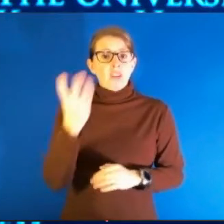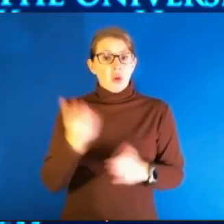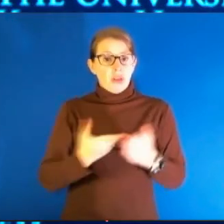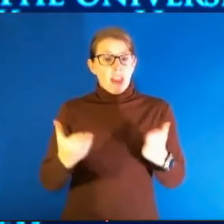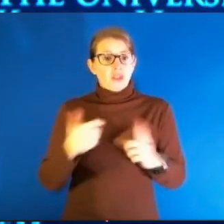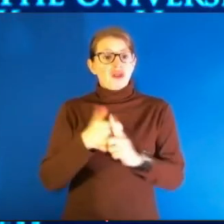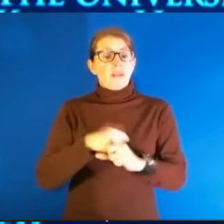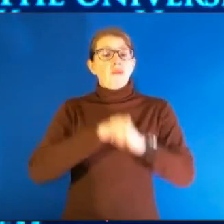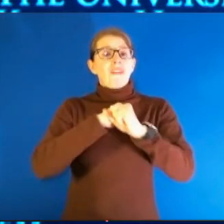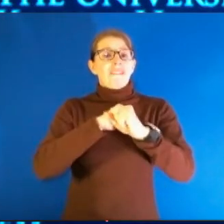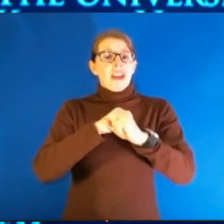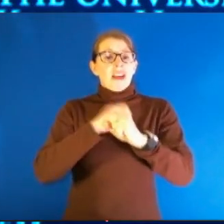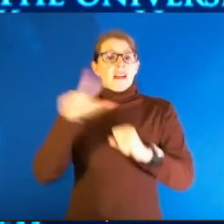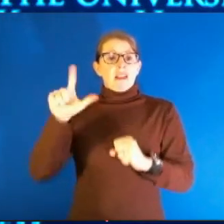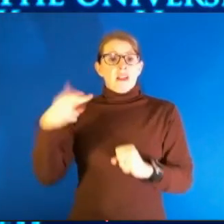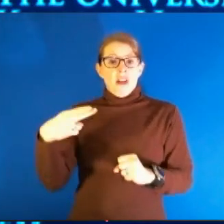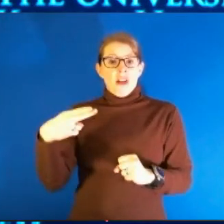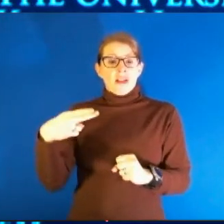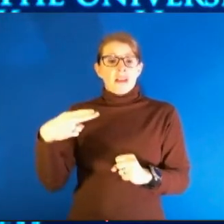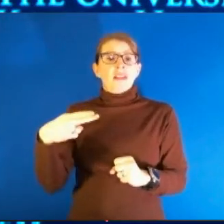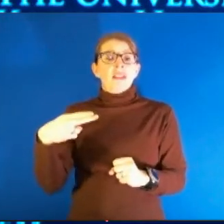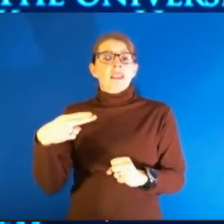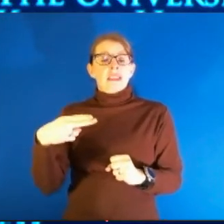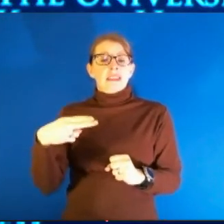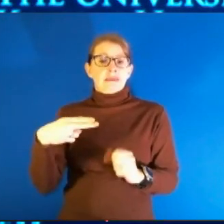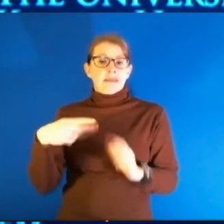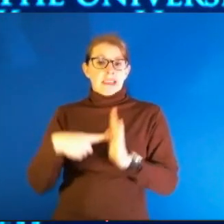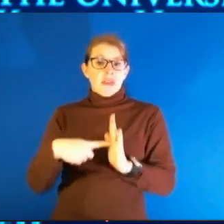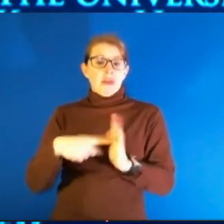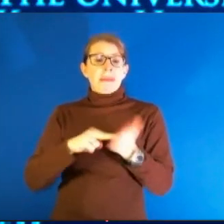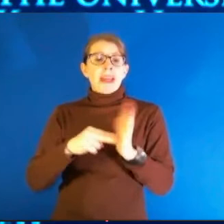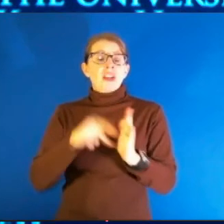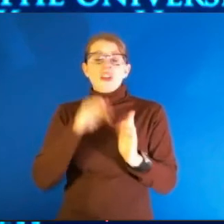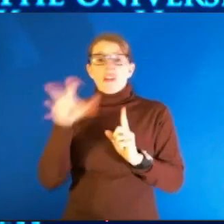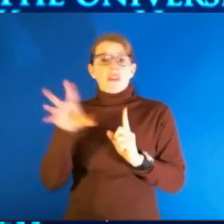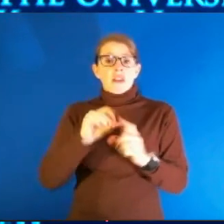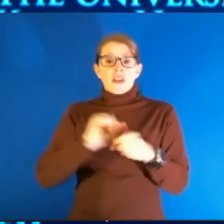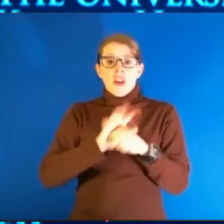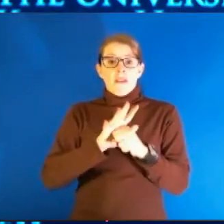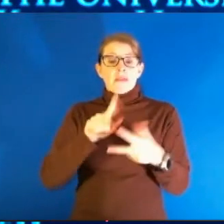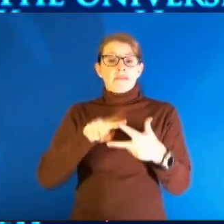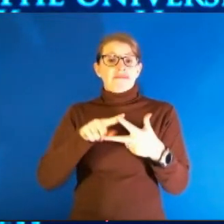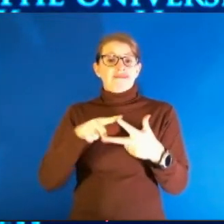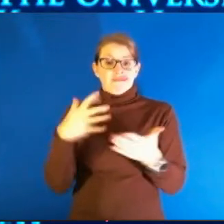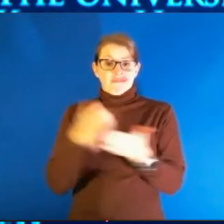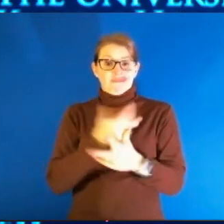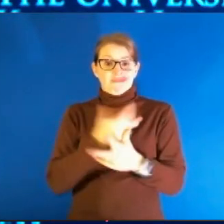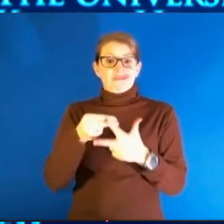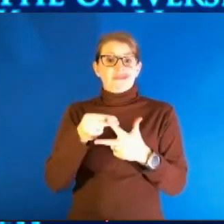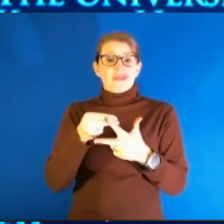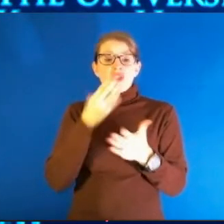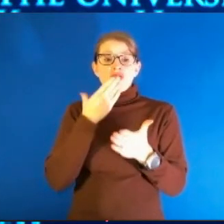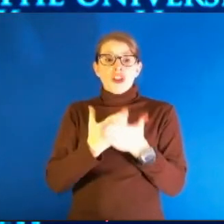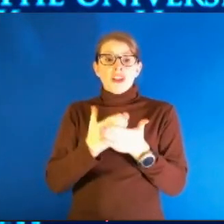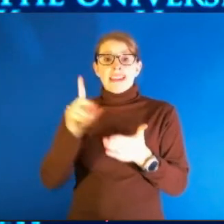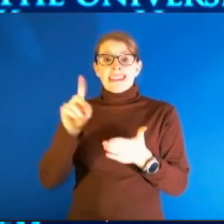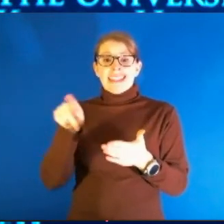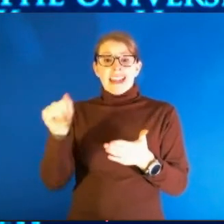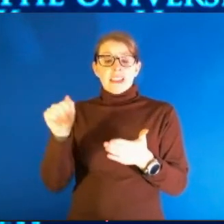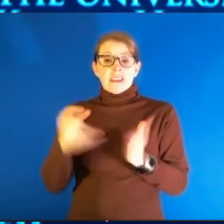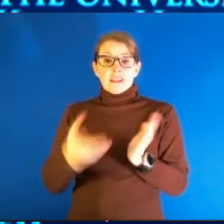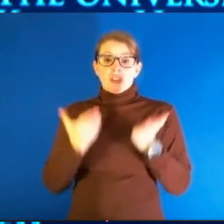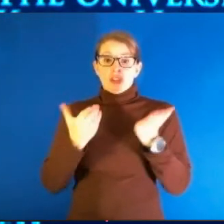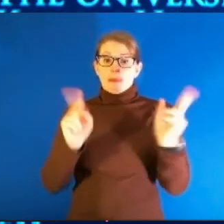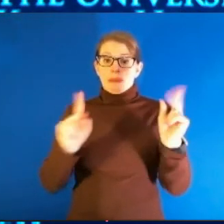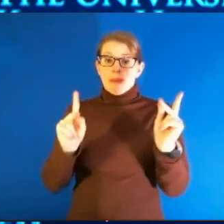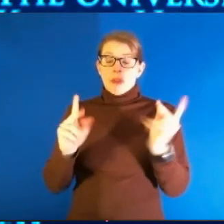long hauler syndrome. One is don't get COVID, right? That's the easy answer. Two is get vaccinated because there is good data to suggest that those folks who are vaccinated and then get